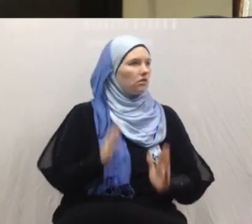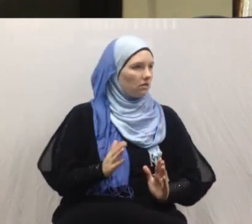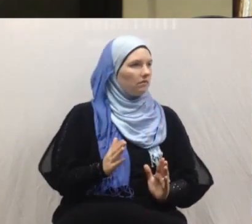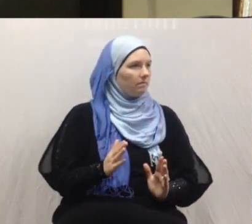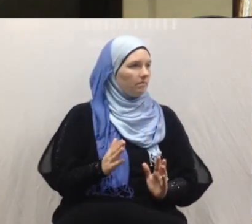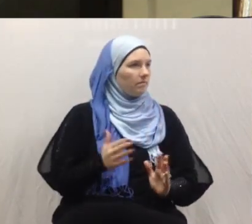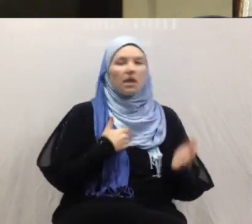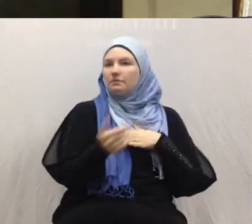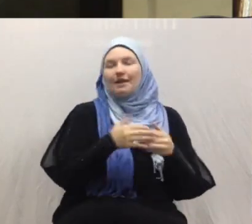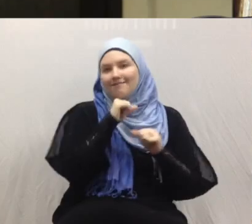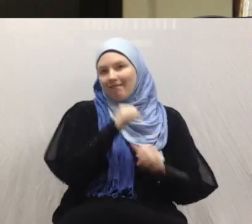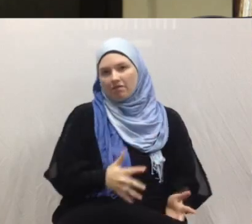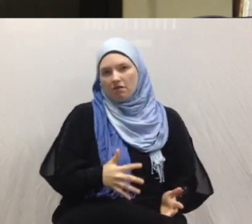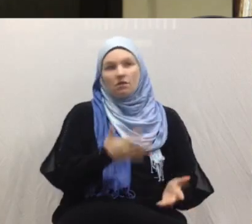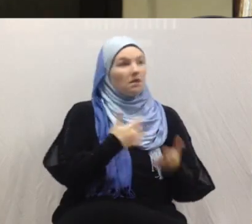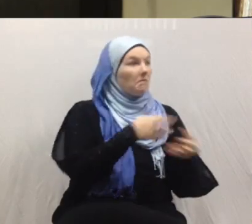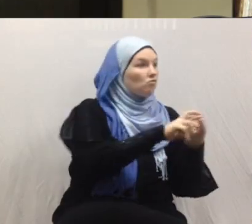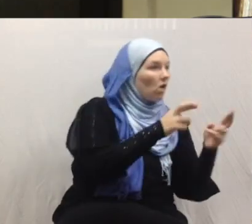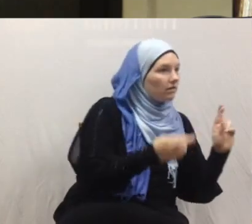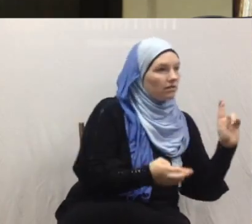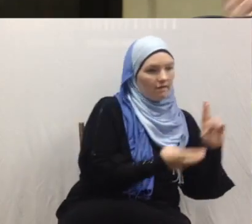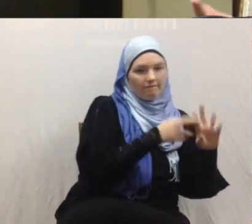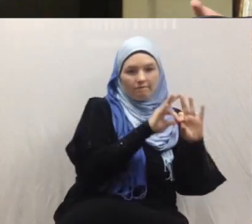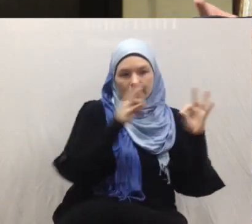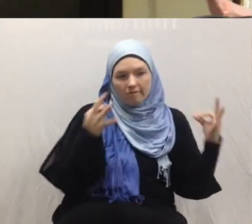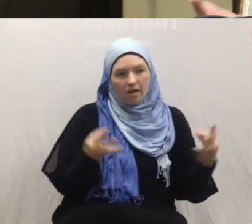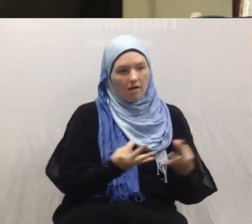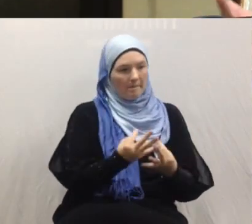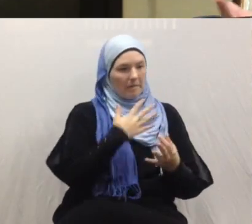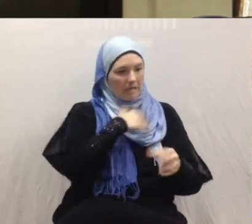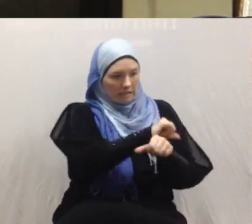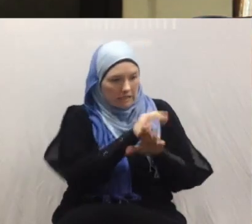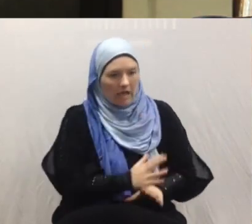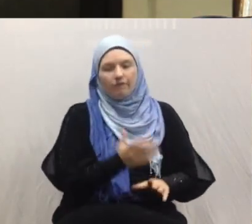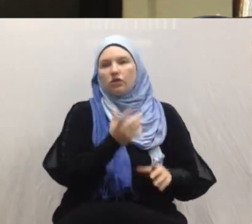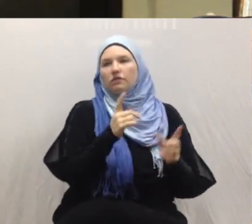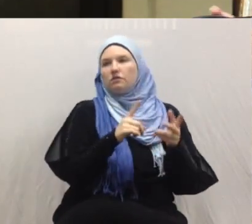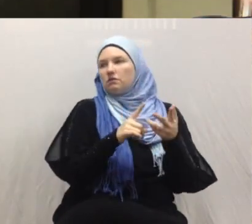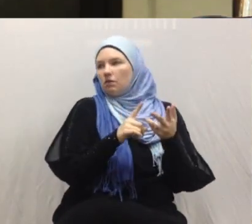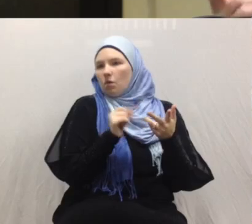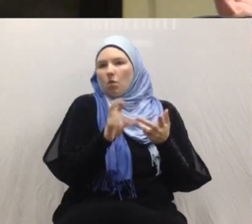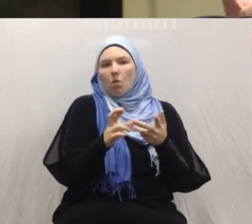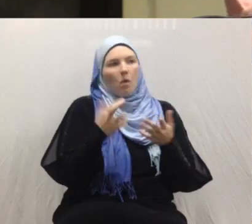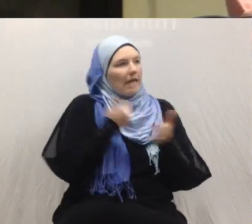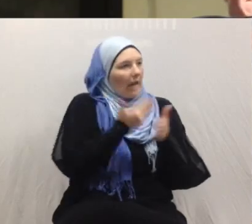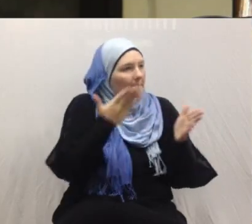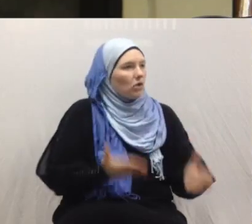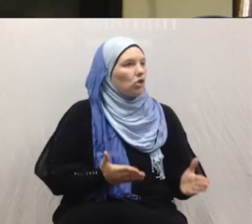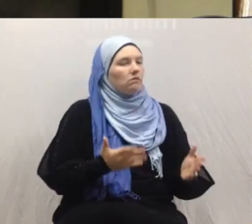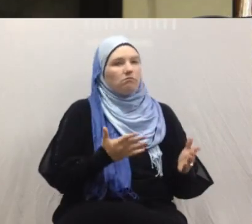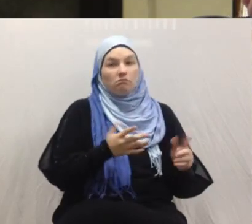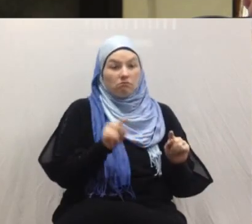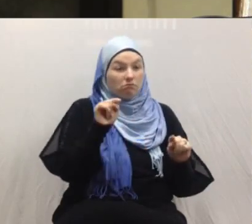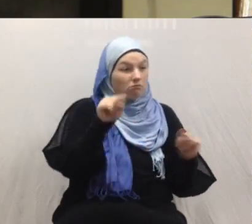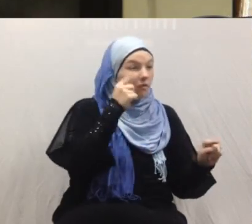irrespective of anything, whether they are relatives, they work for them like slaves or servants, or they are neighbors. They